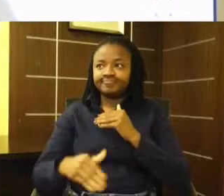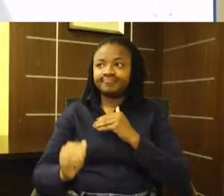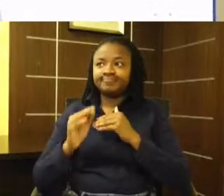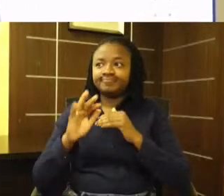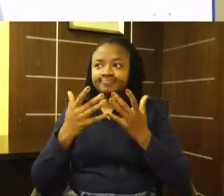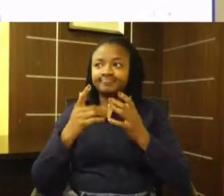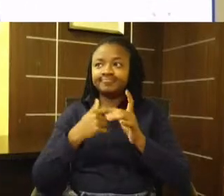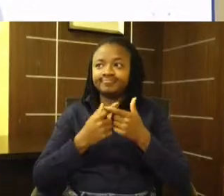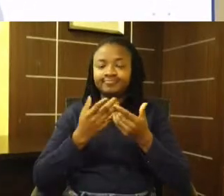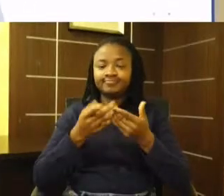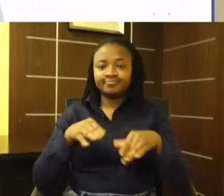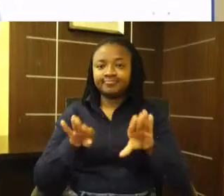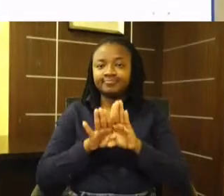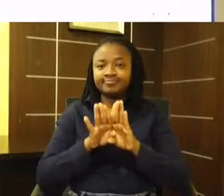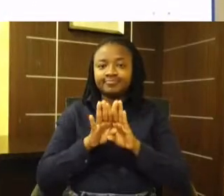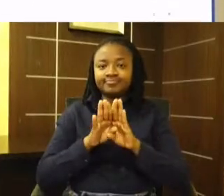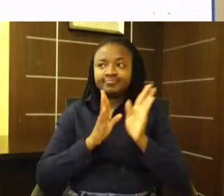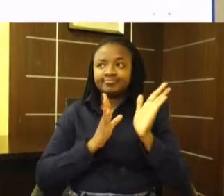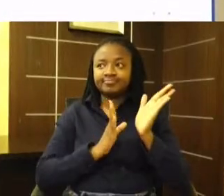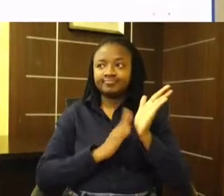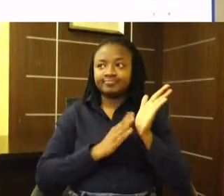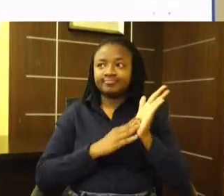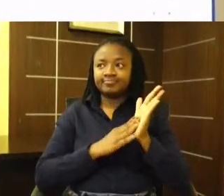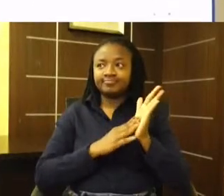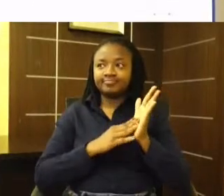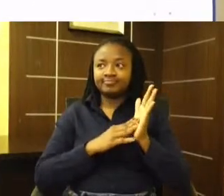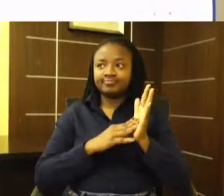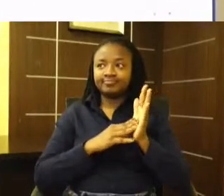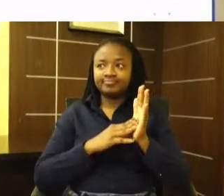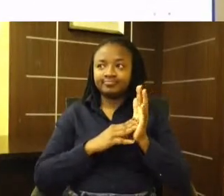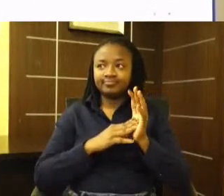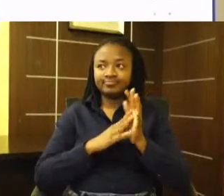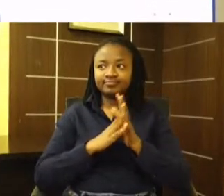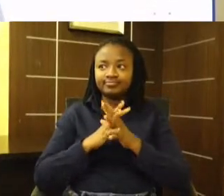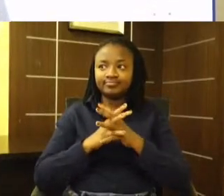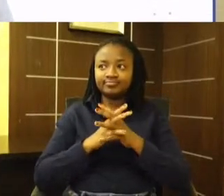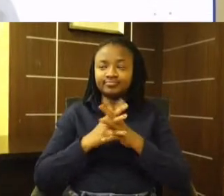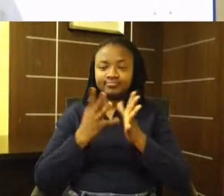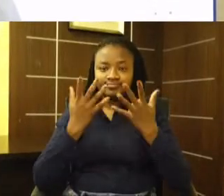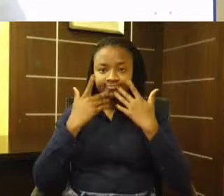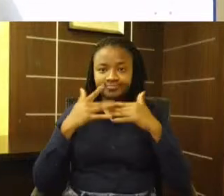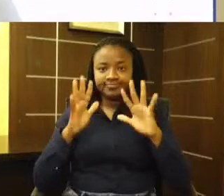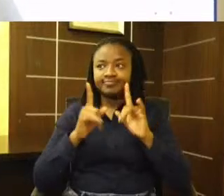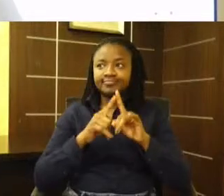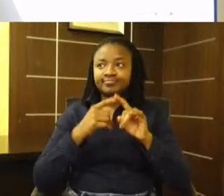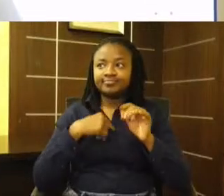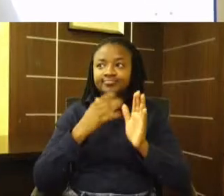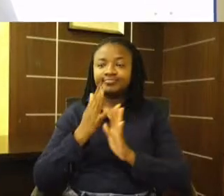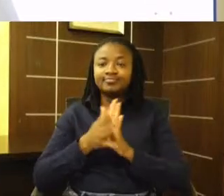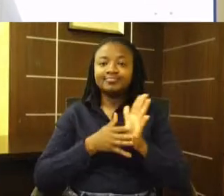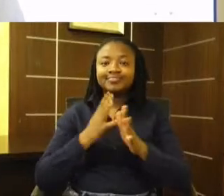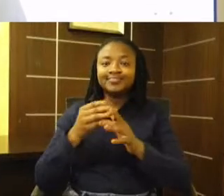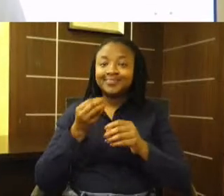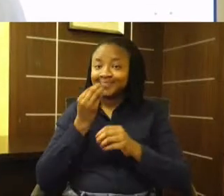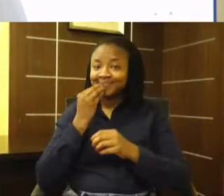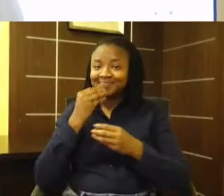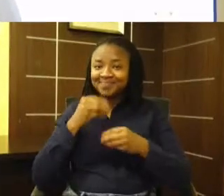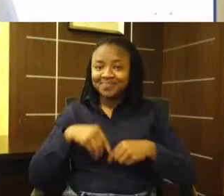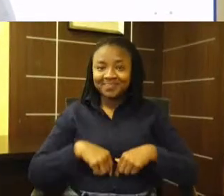small closing session, and then we call it a day. And we're also buying times that the food can be